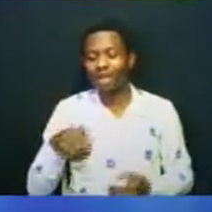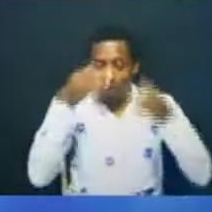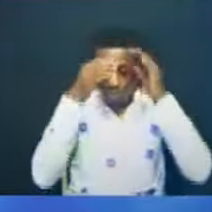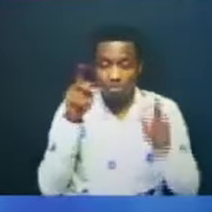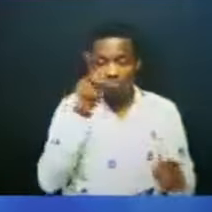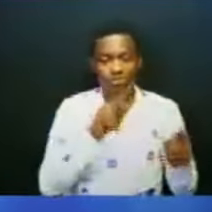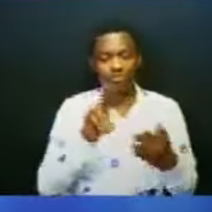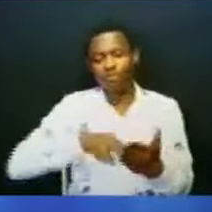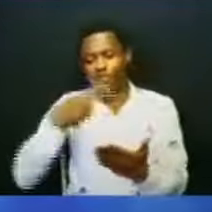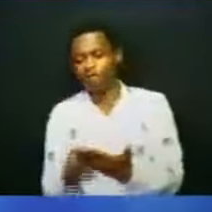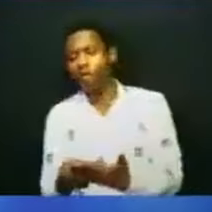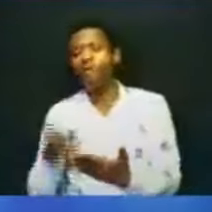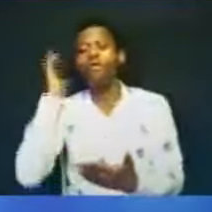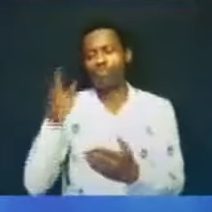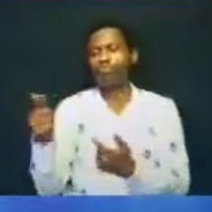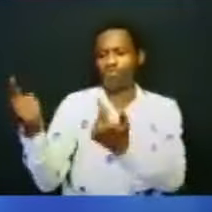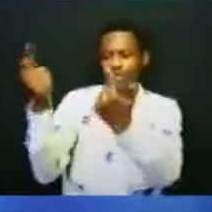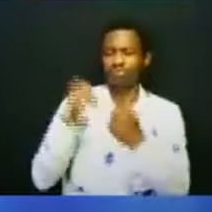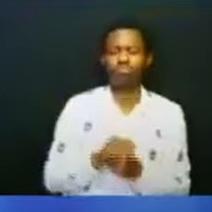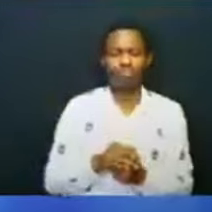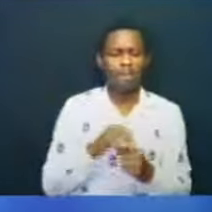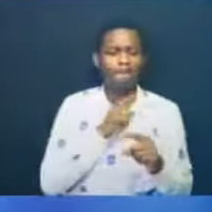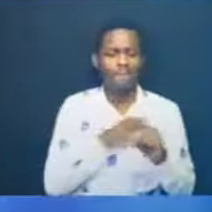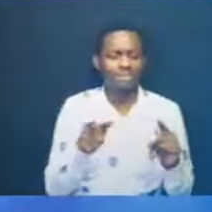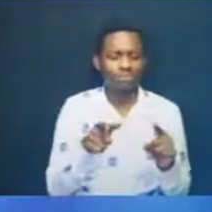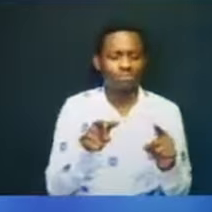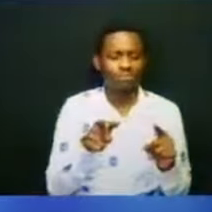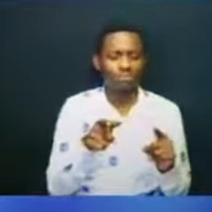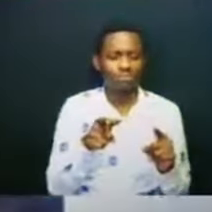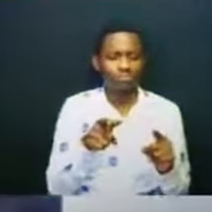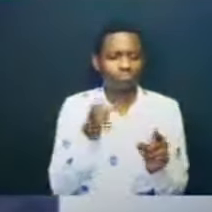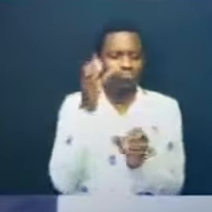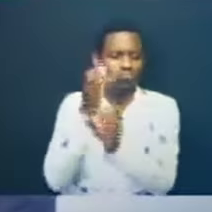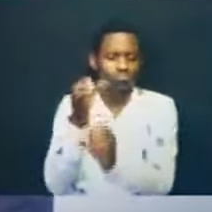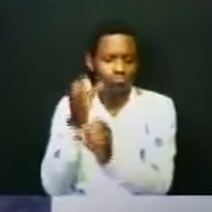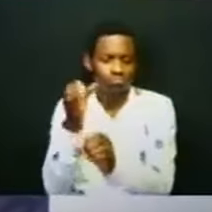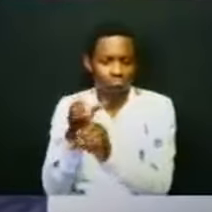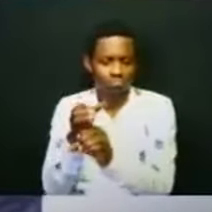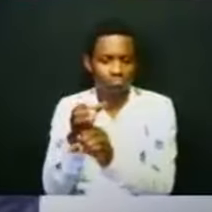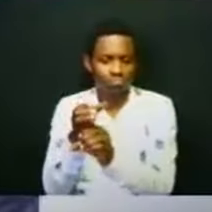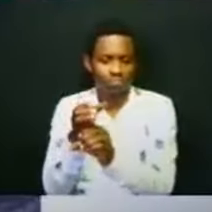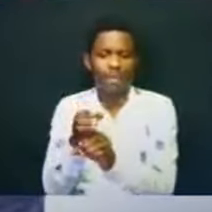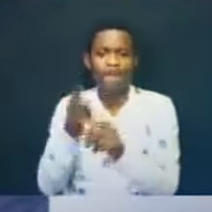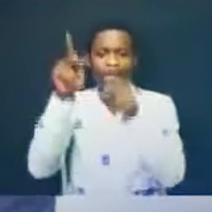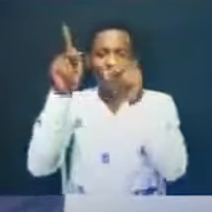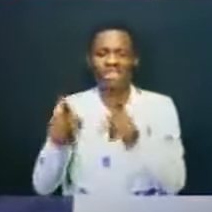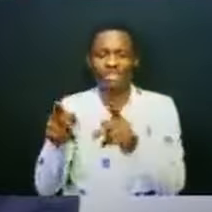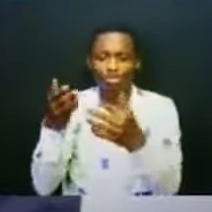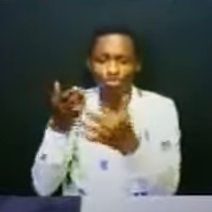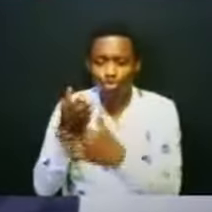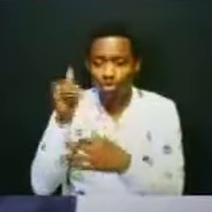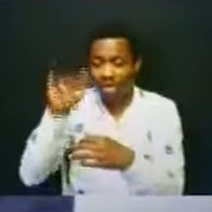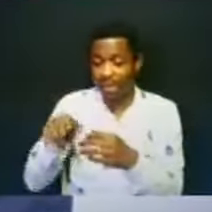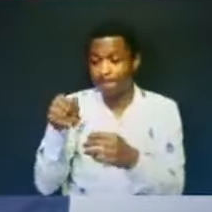woe to anyone through whom they come. Now, okachere ne suan fo ne se, e dane se die ara sintidua